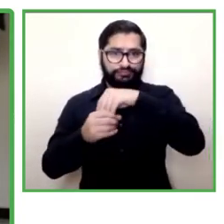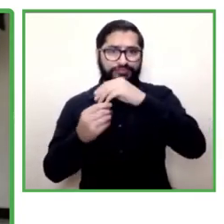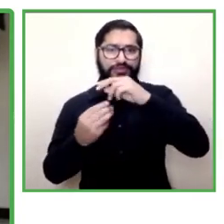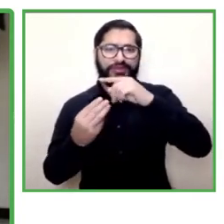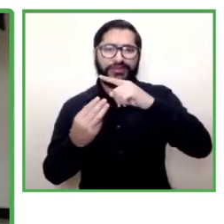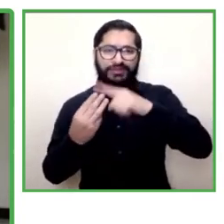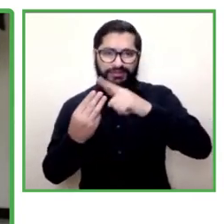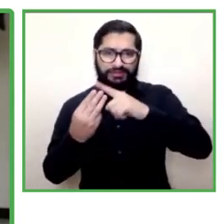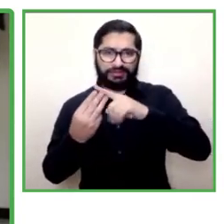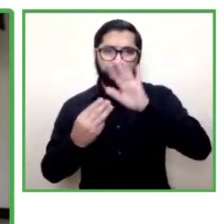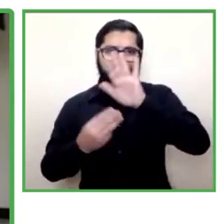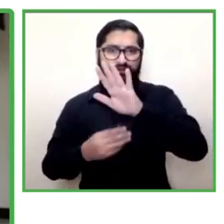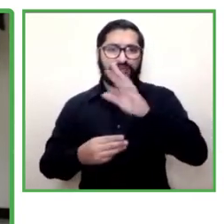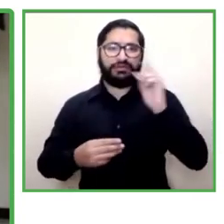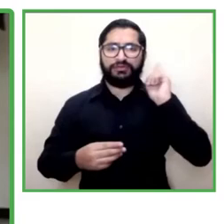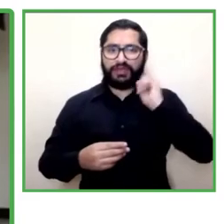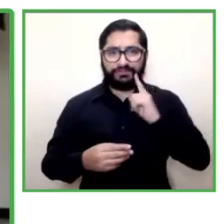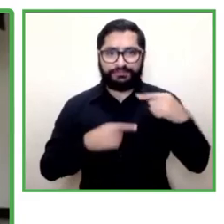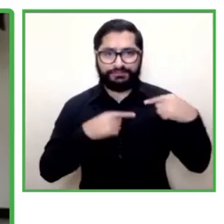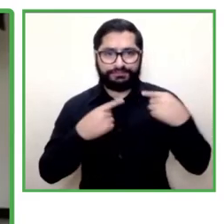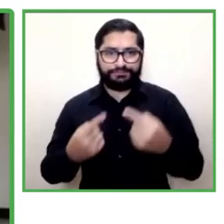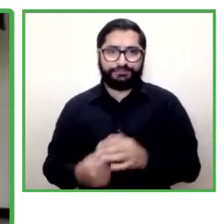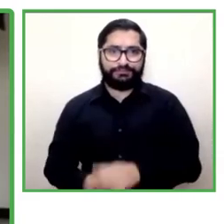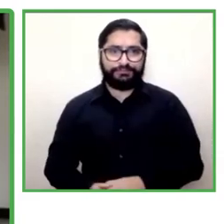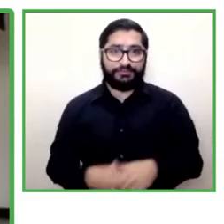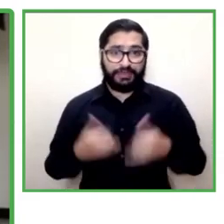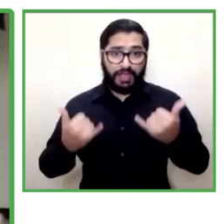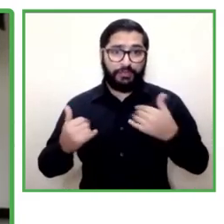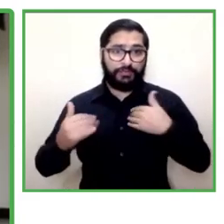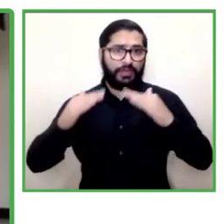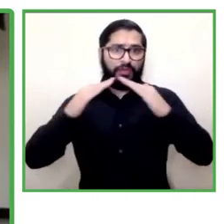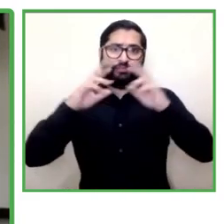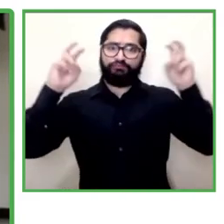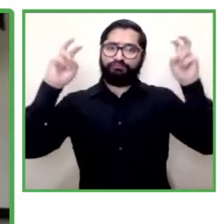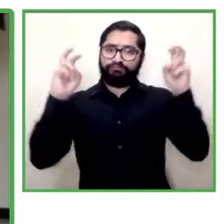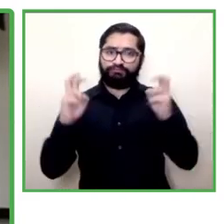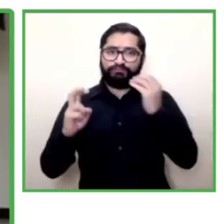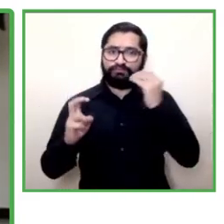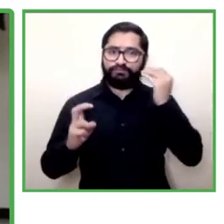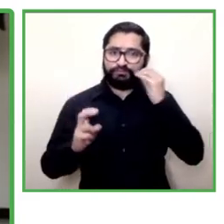the Transit Secretariat